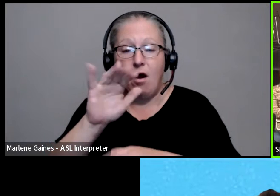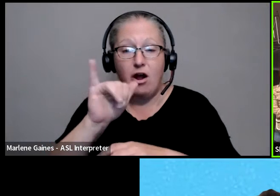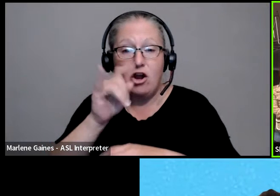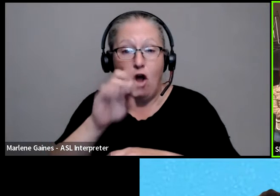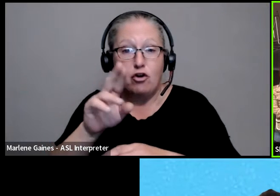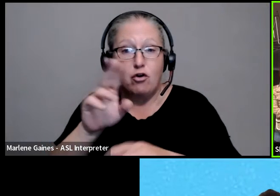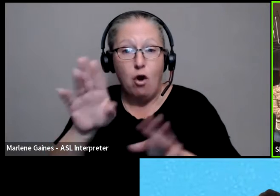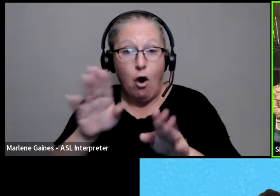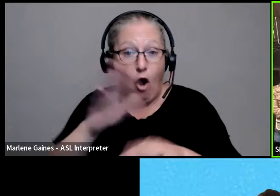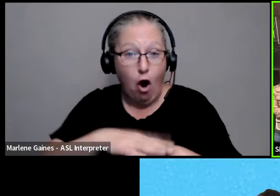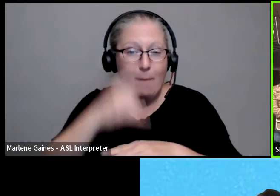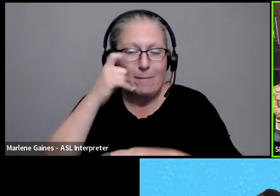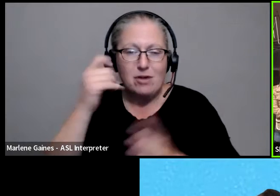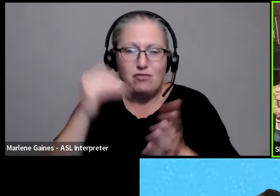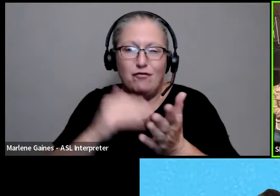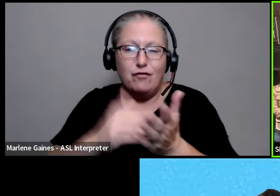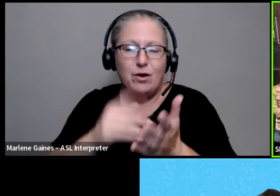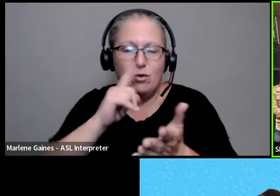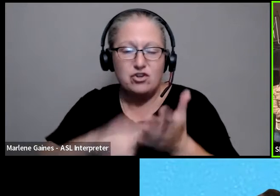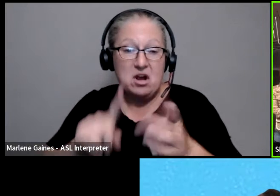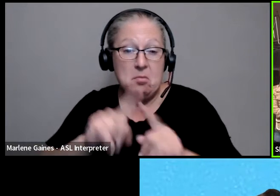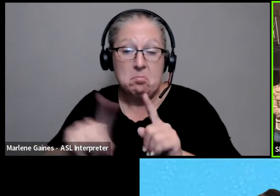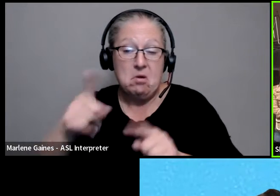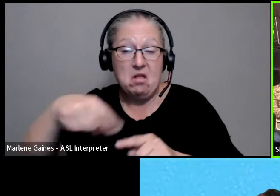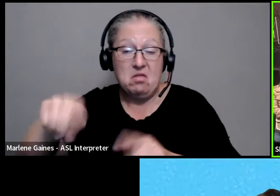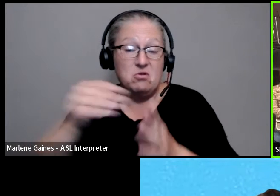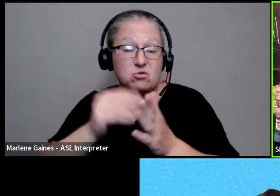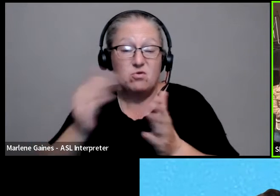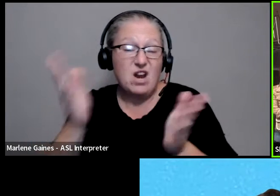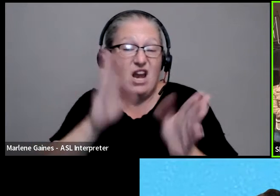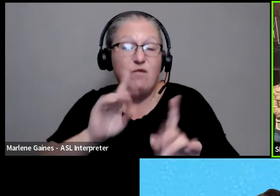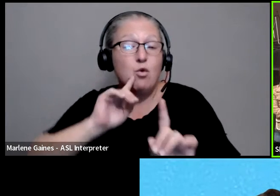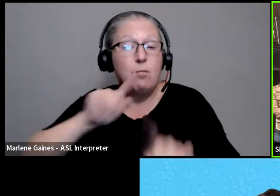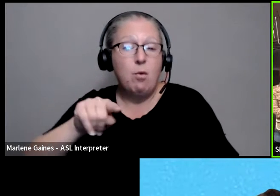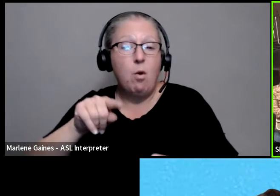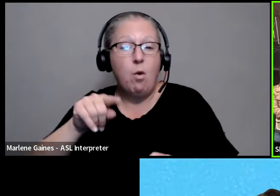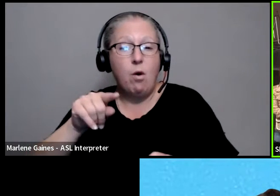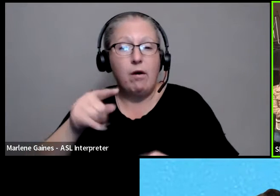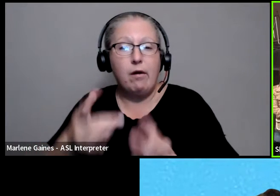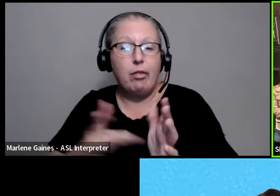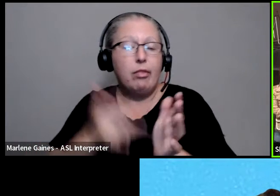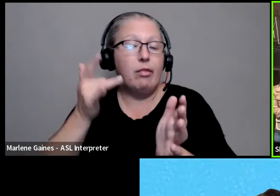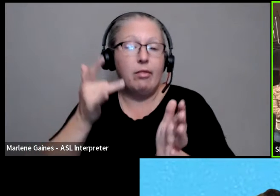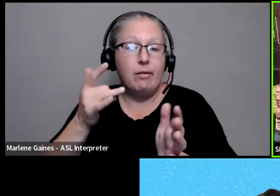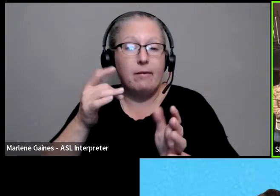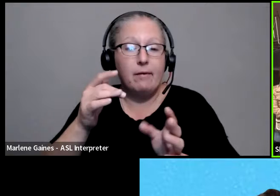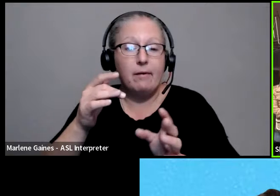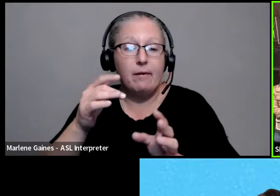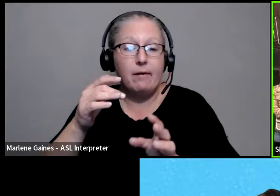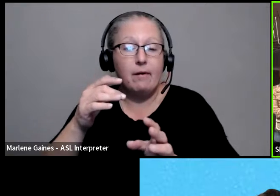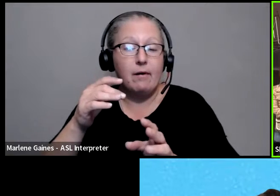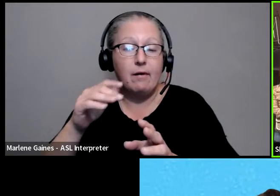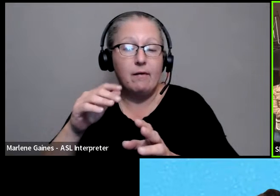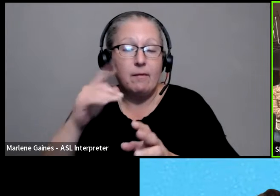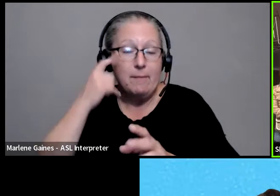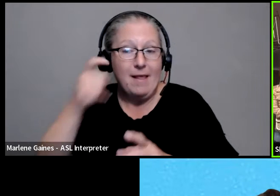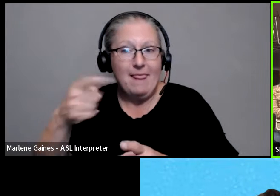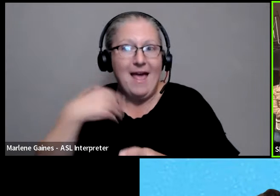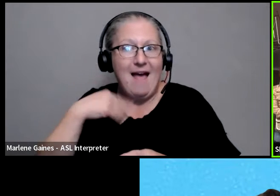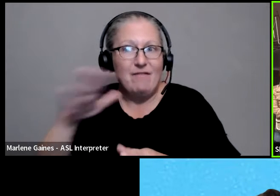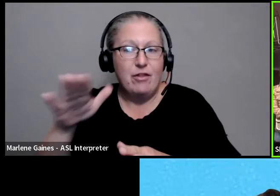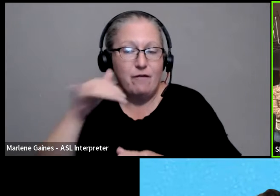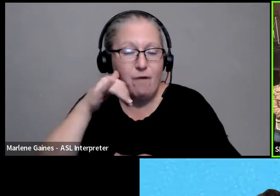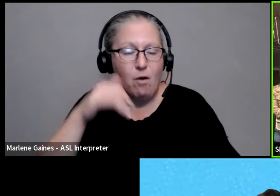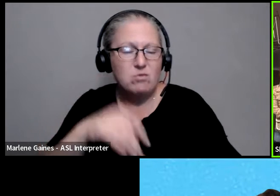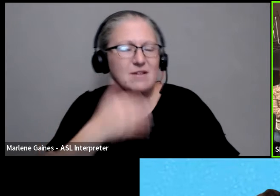frequent checks. But none of those students have ever been reported to abusing their privileges of having access to their phones. Thank you for all the